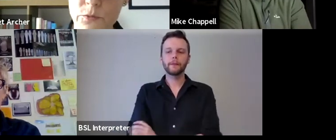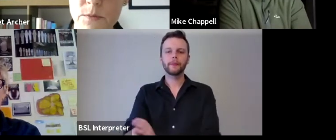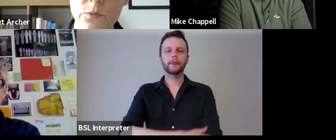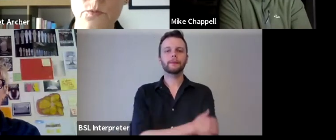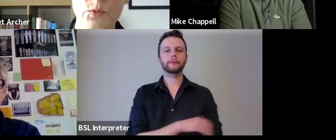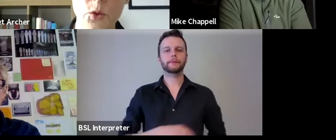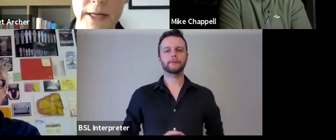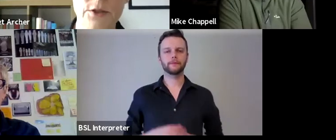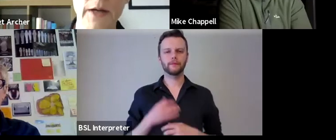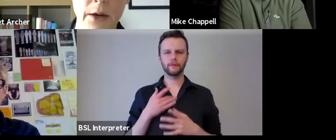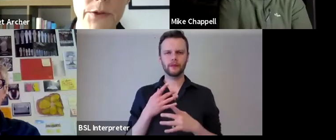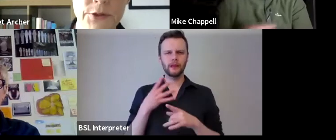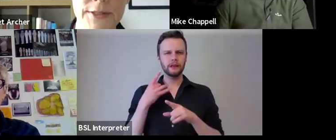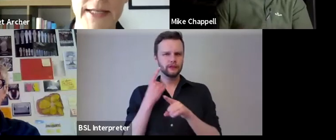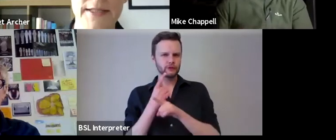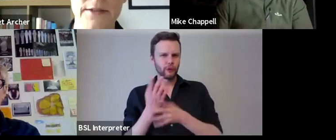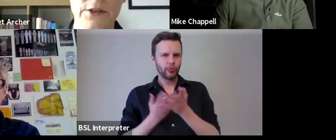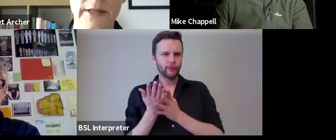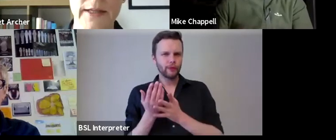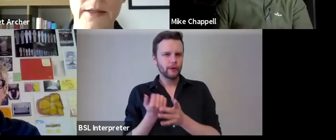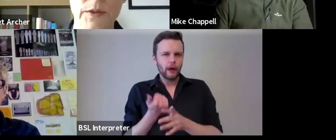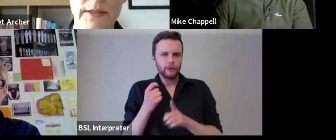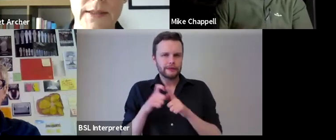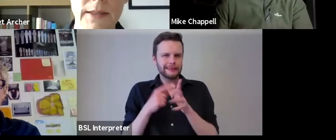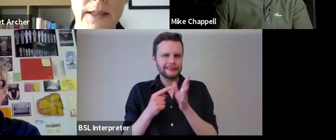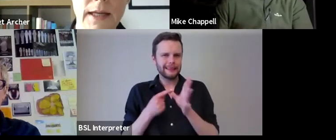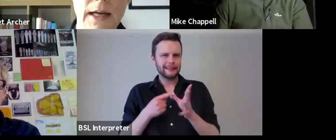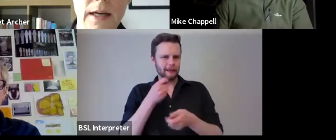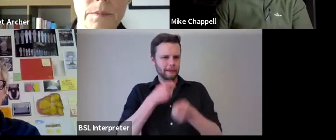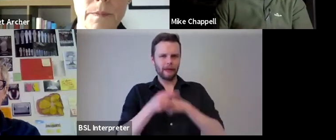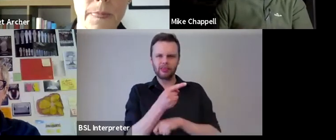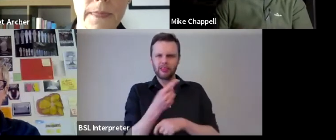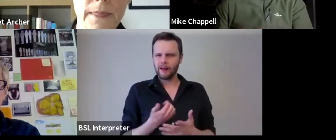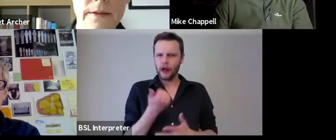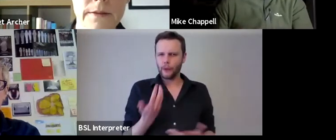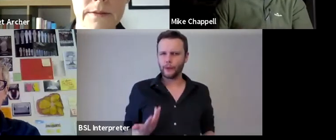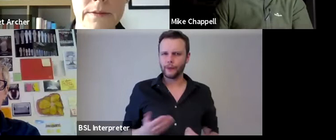how did talk us through how you use data to create that work?